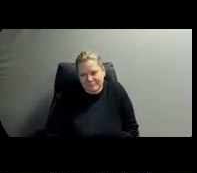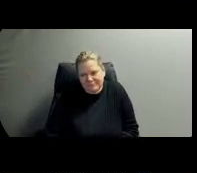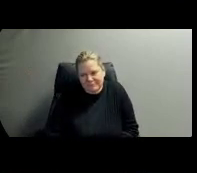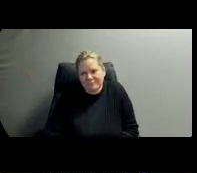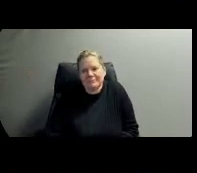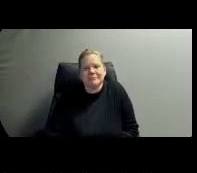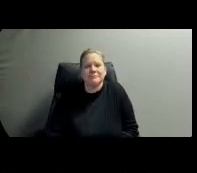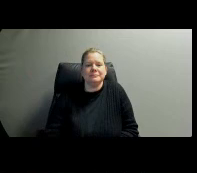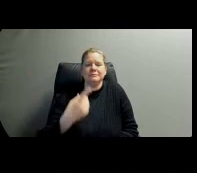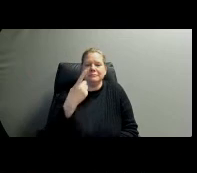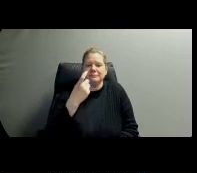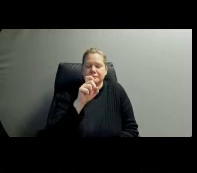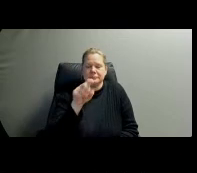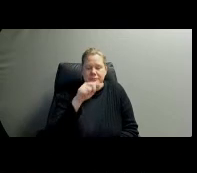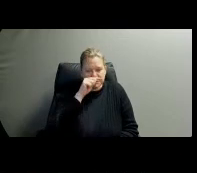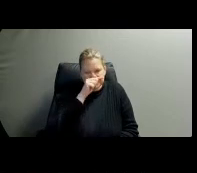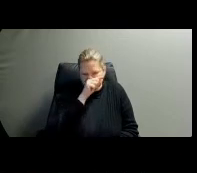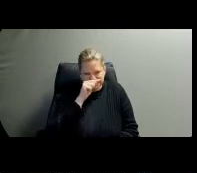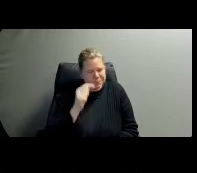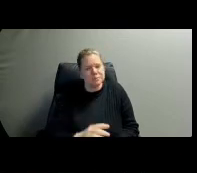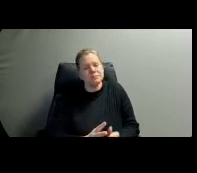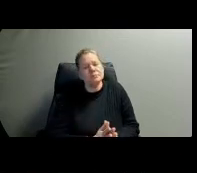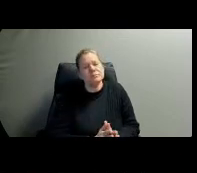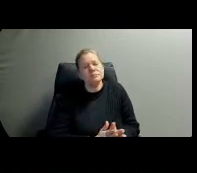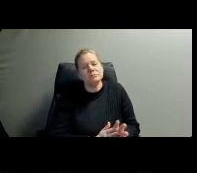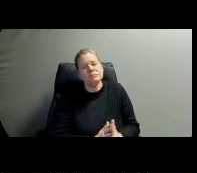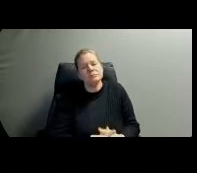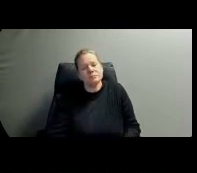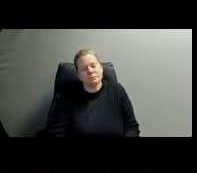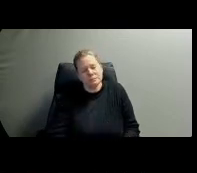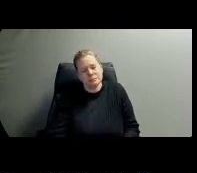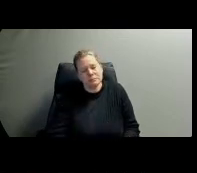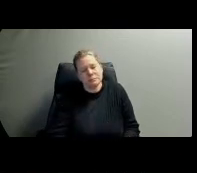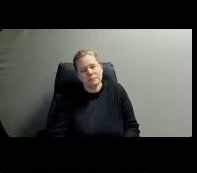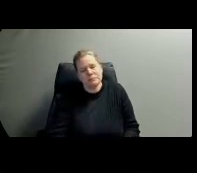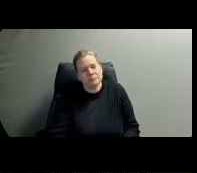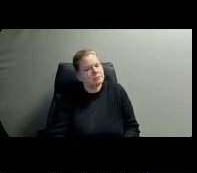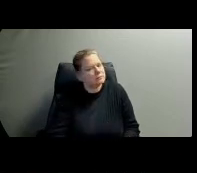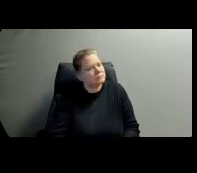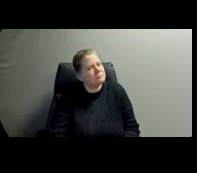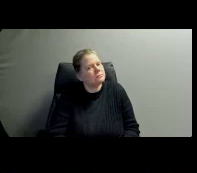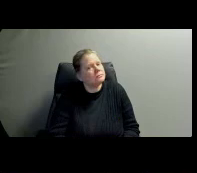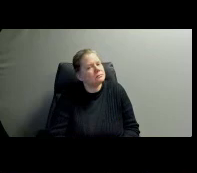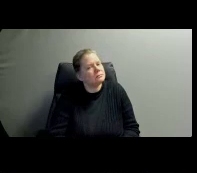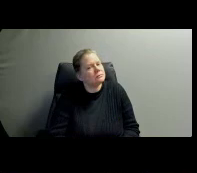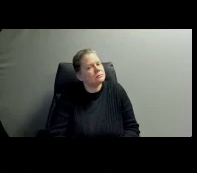Question is, how can a person ensure fairness while doing federated learning?